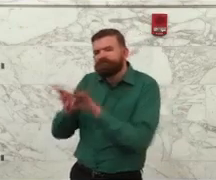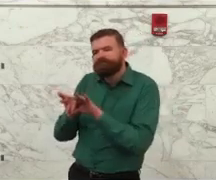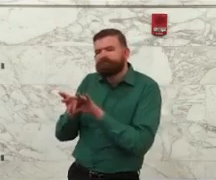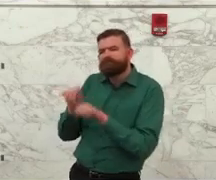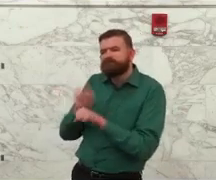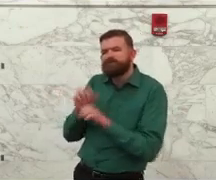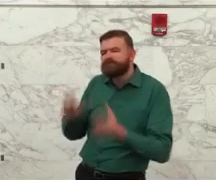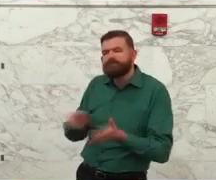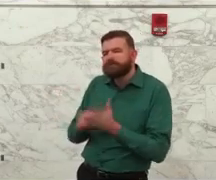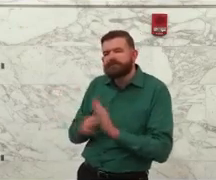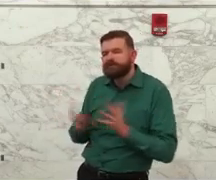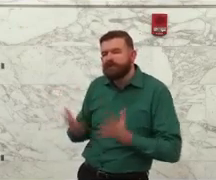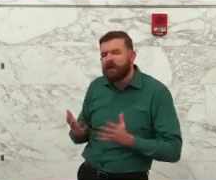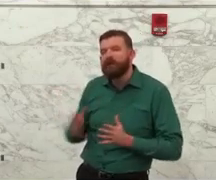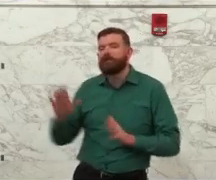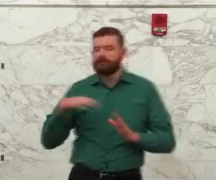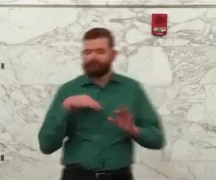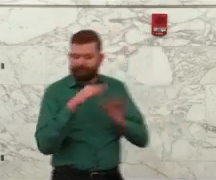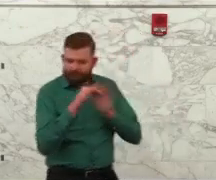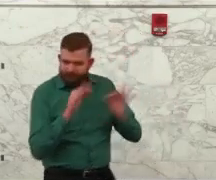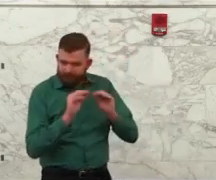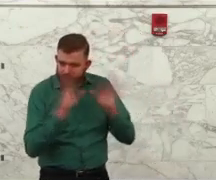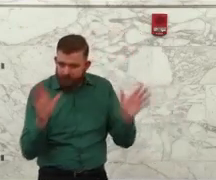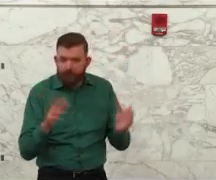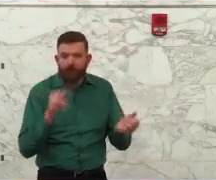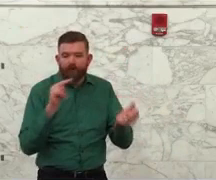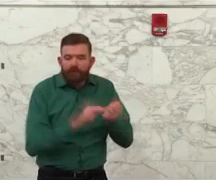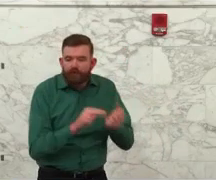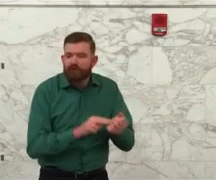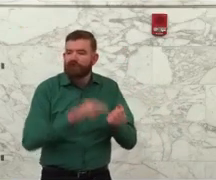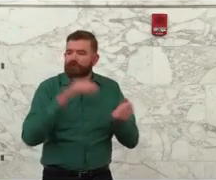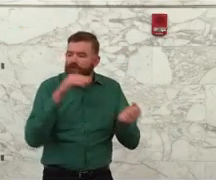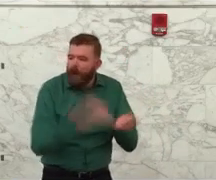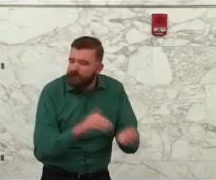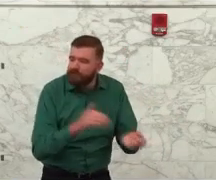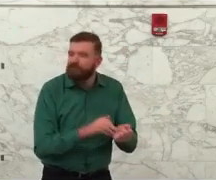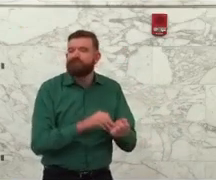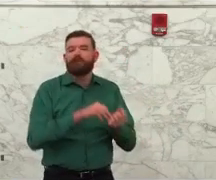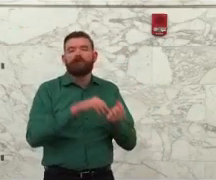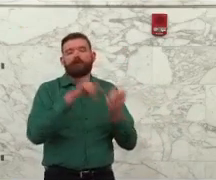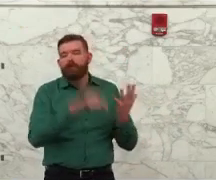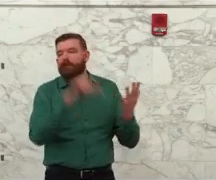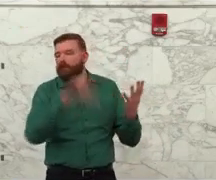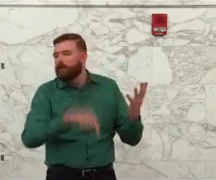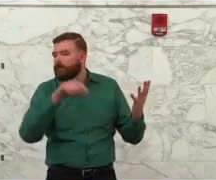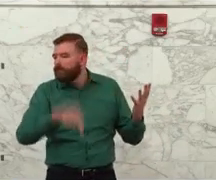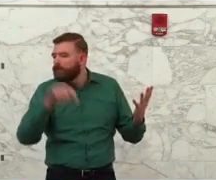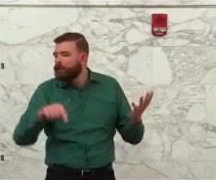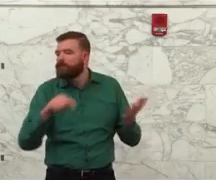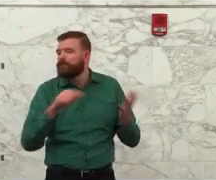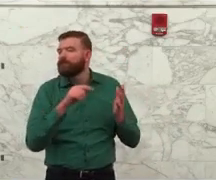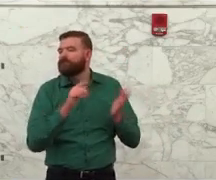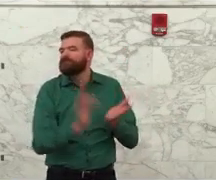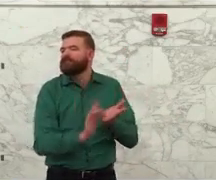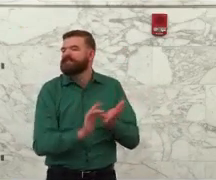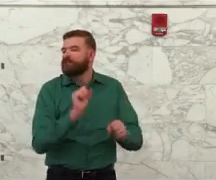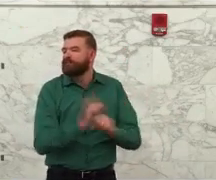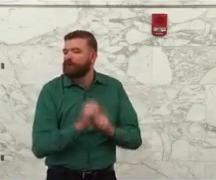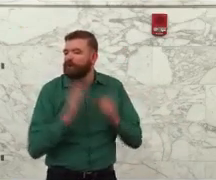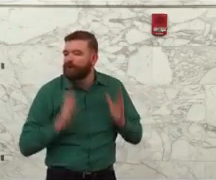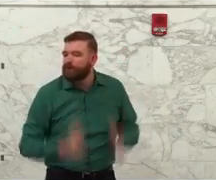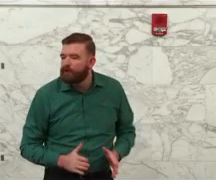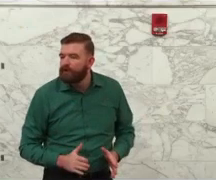Healthcare or medical service providers, period. All of them. Again, I'm with Judy, though. If you think you've got an elective surgery and it's scheduled for the next